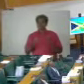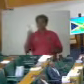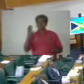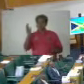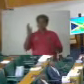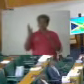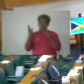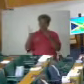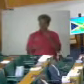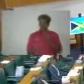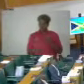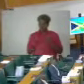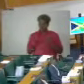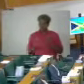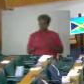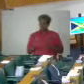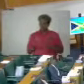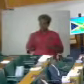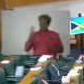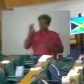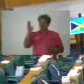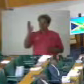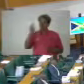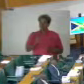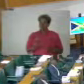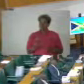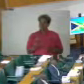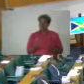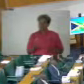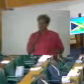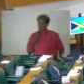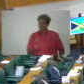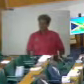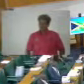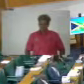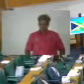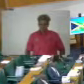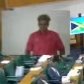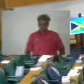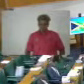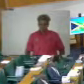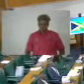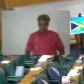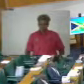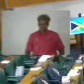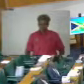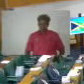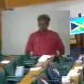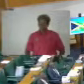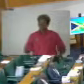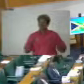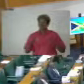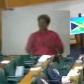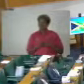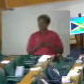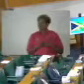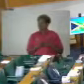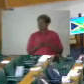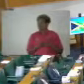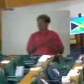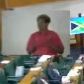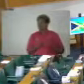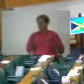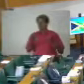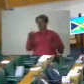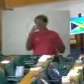finish in a short order what he plans to say. The question, yes. Been